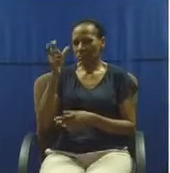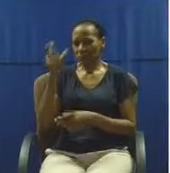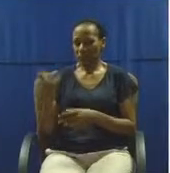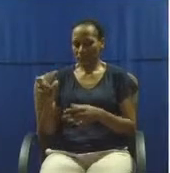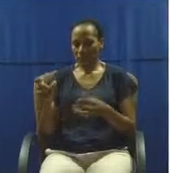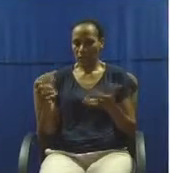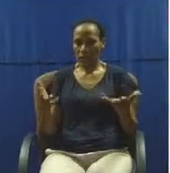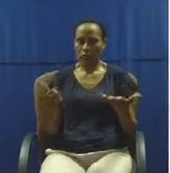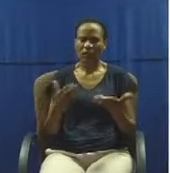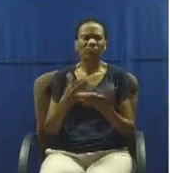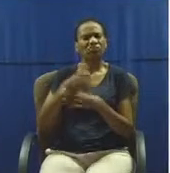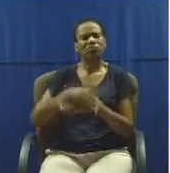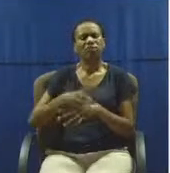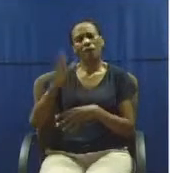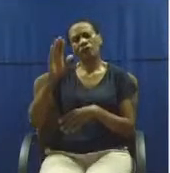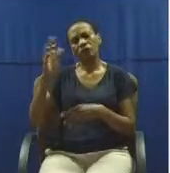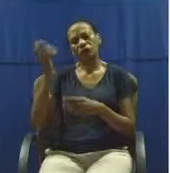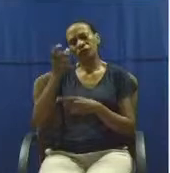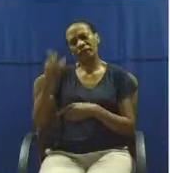medication.